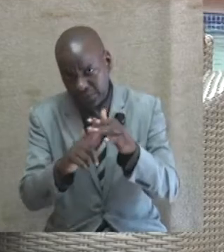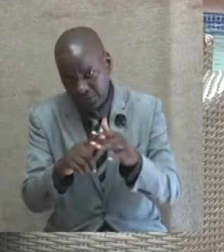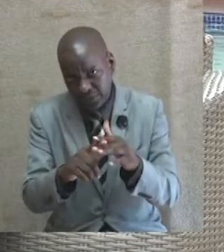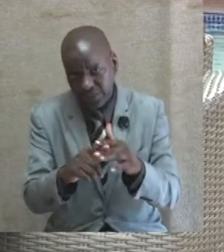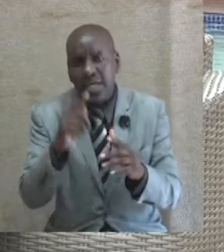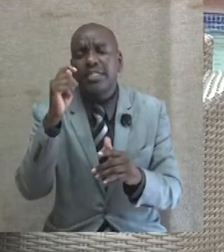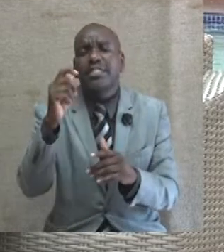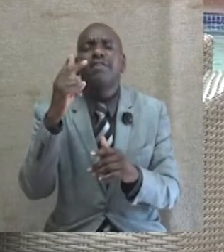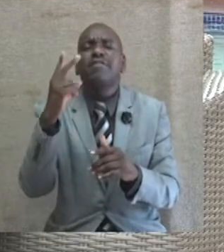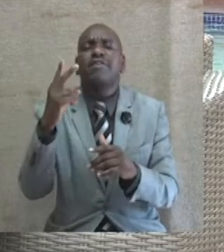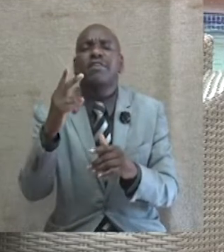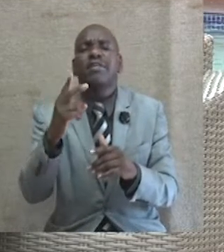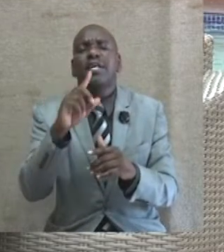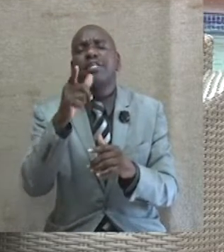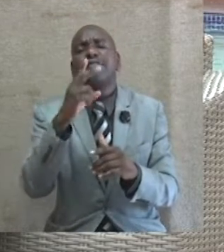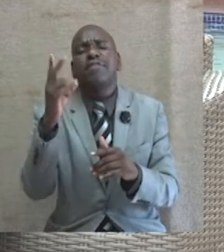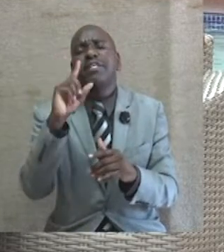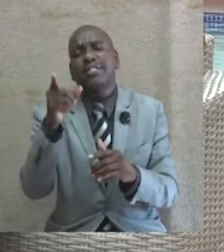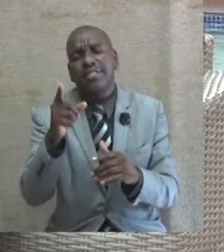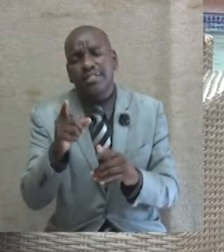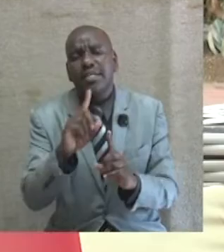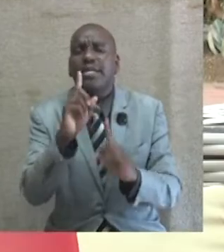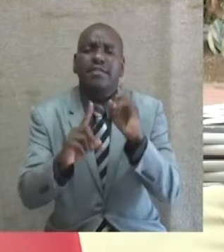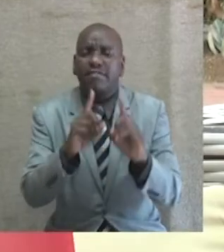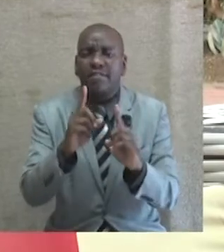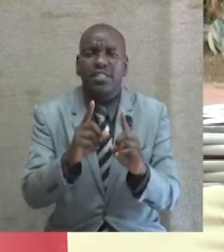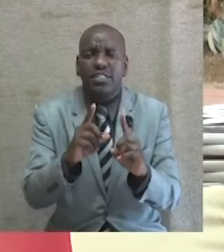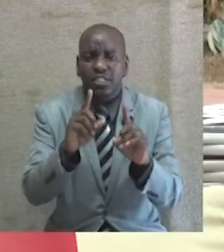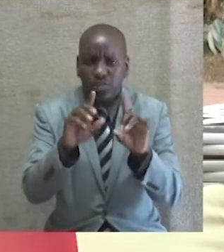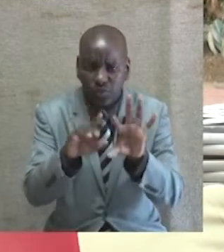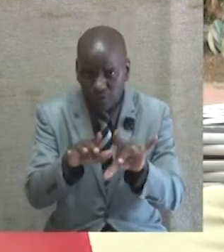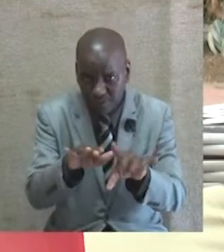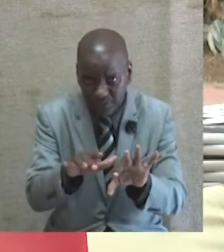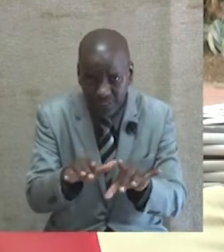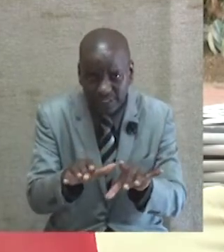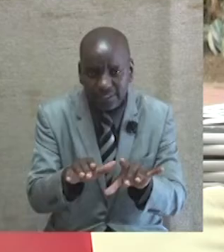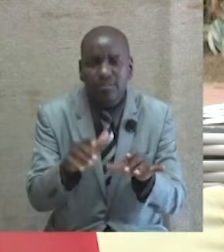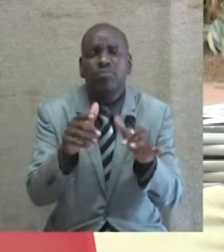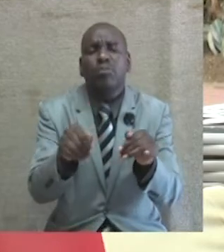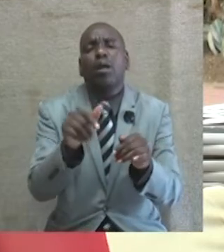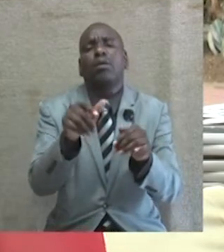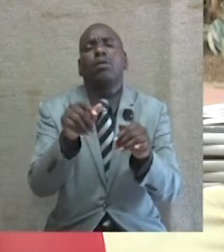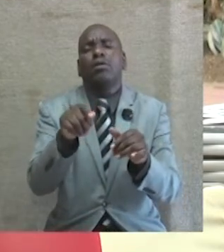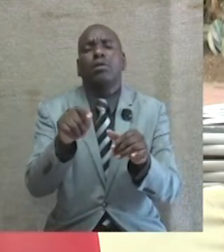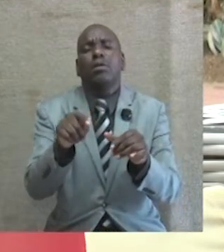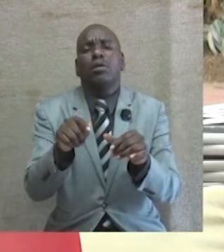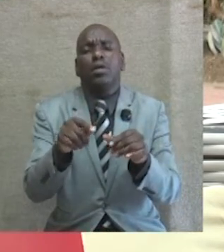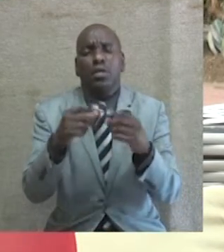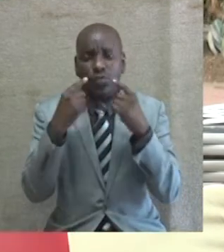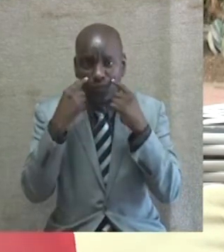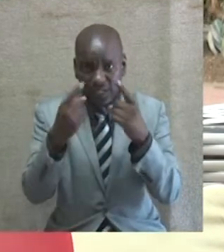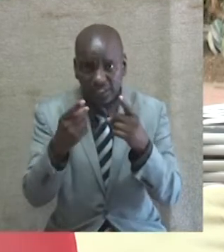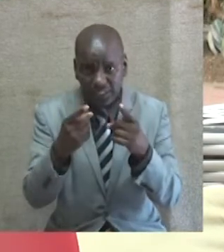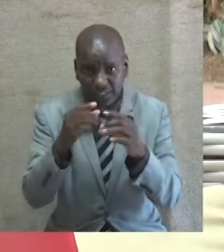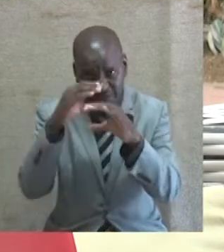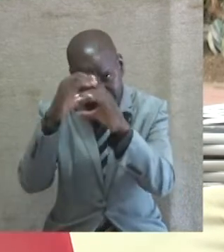Technology, let's use TVs, let's use DVDs, let's use, I don't know, computers, at least if they are able